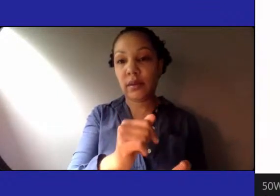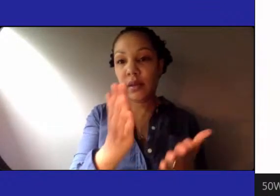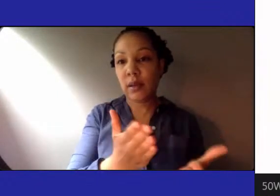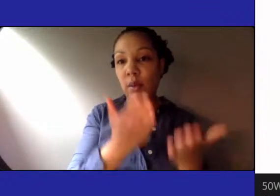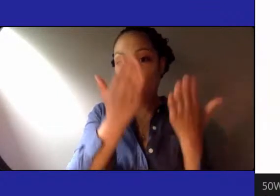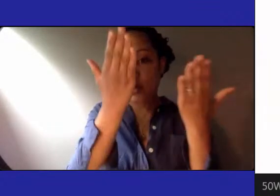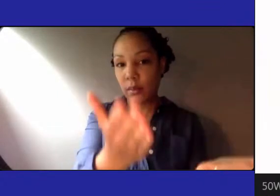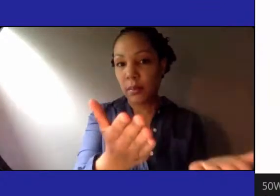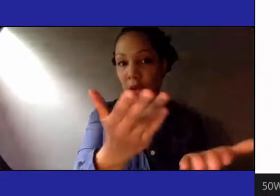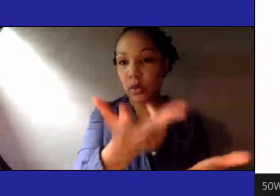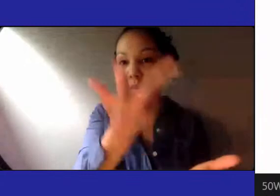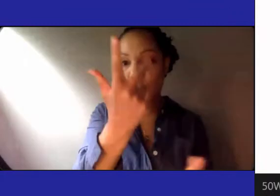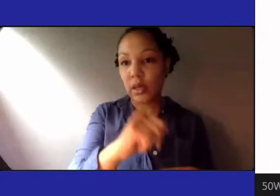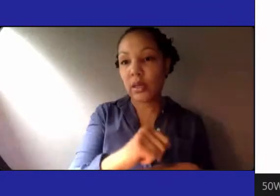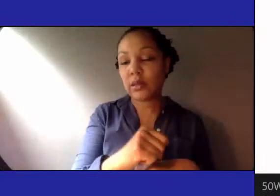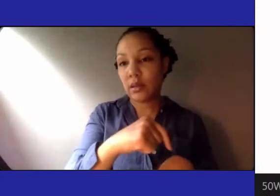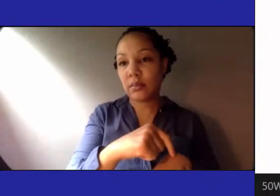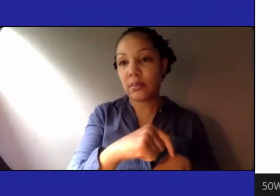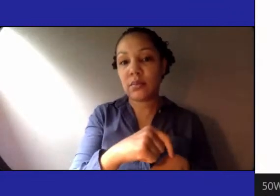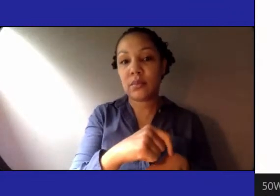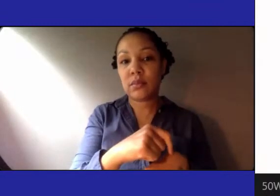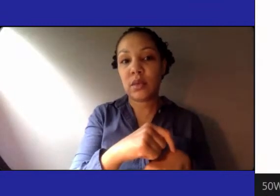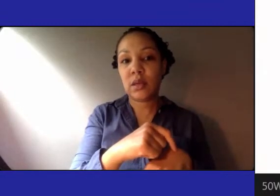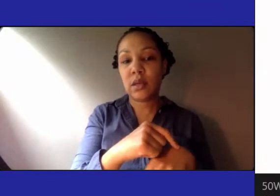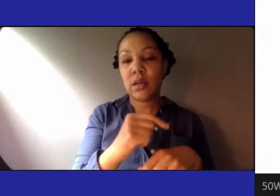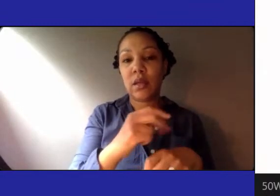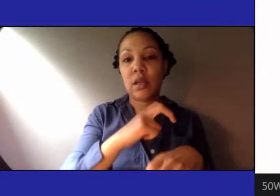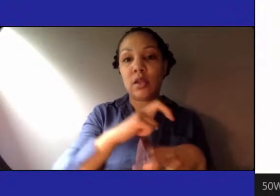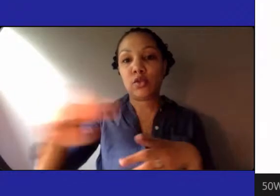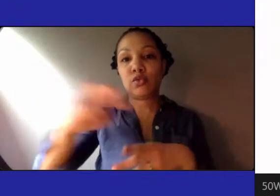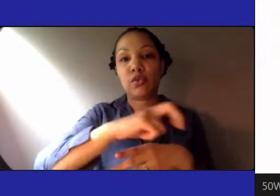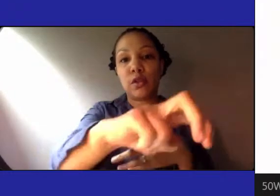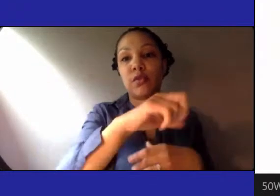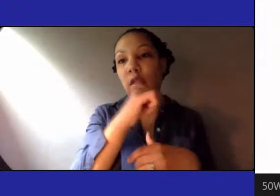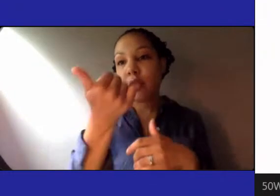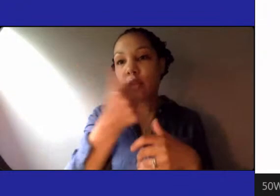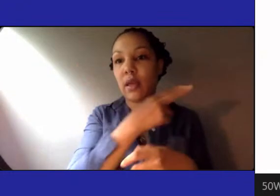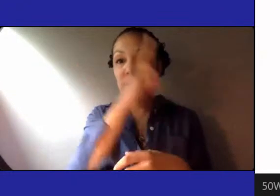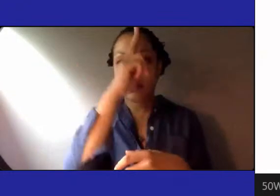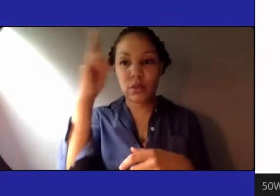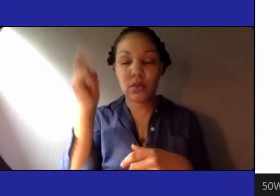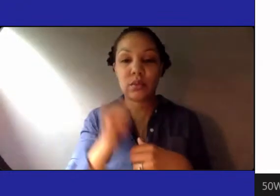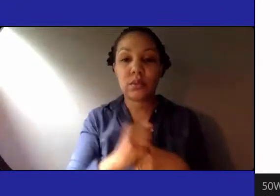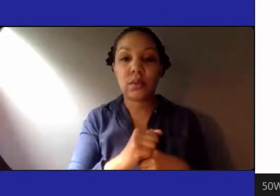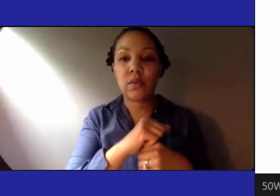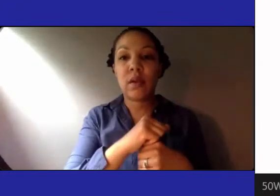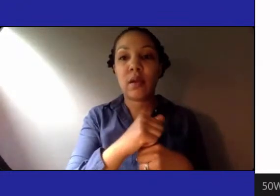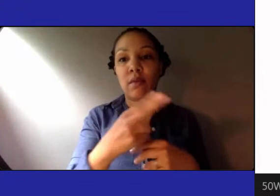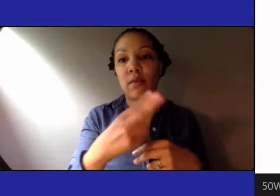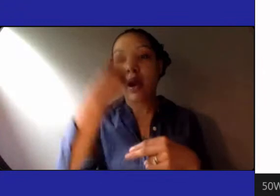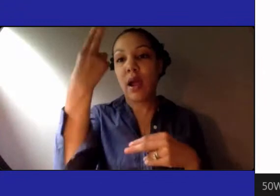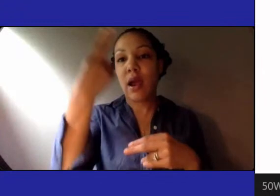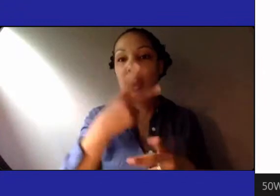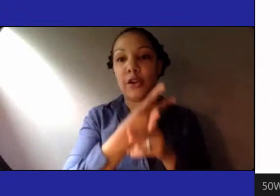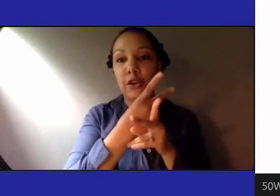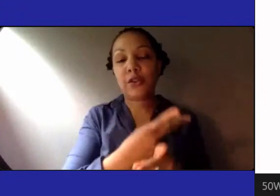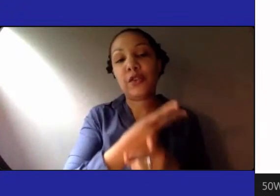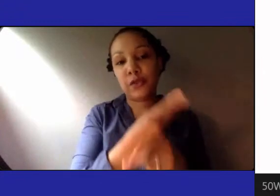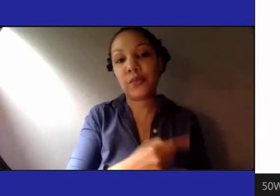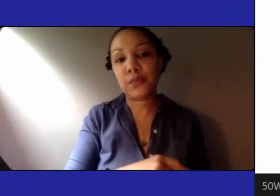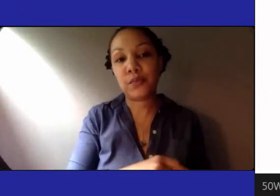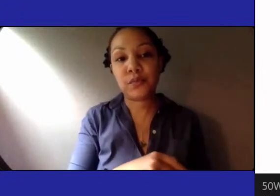to sister hospitals for higher levels of care. A few clinical vignettes